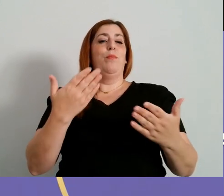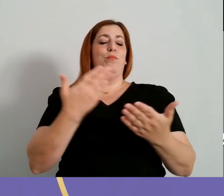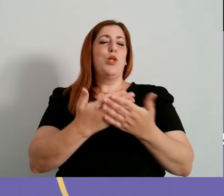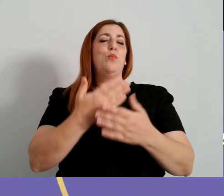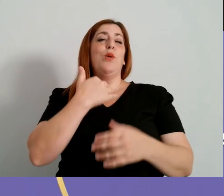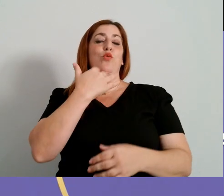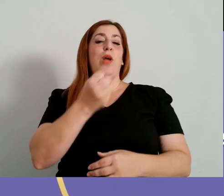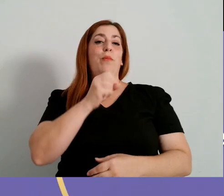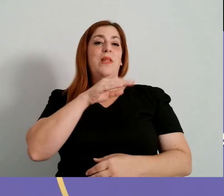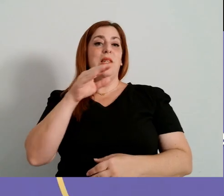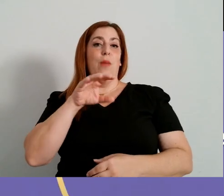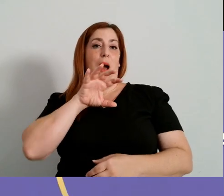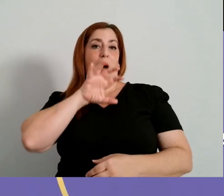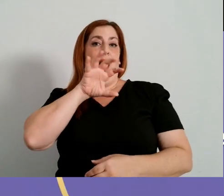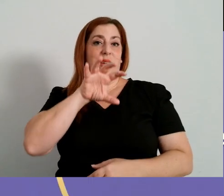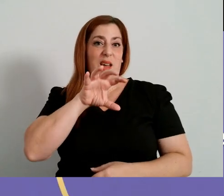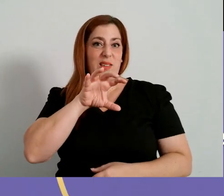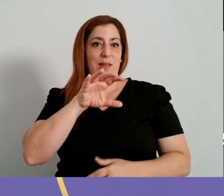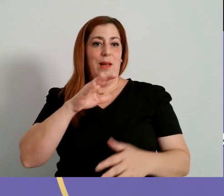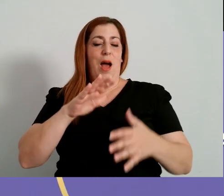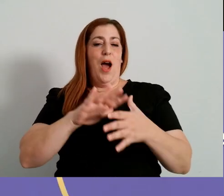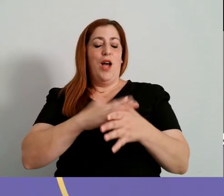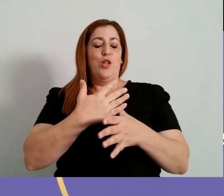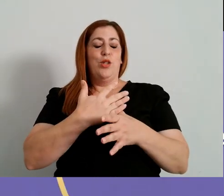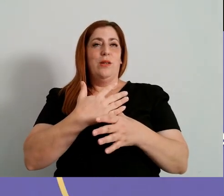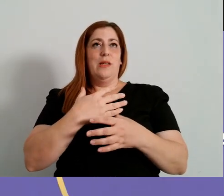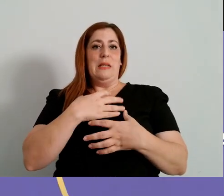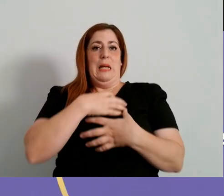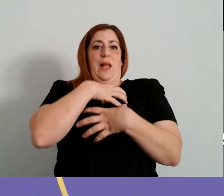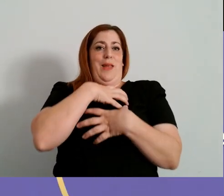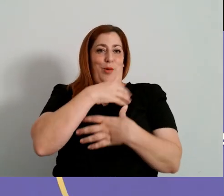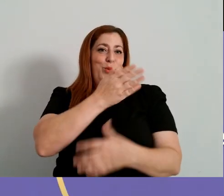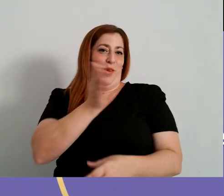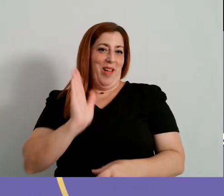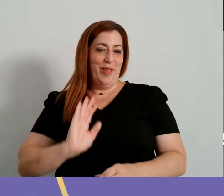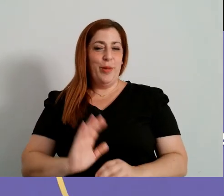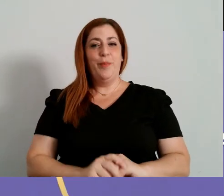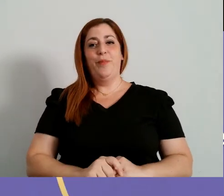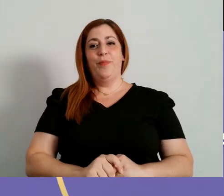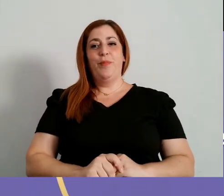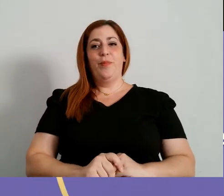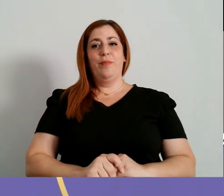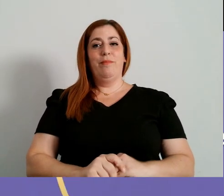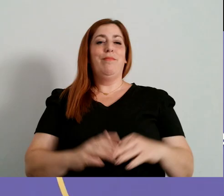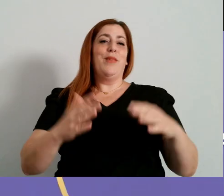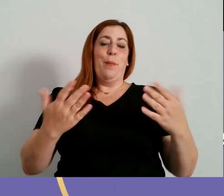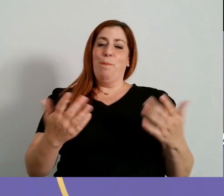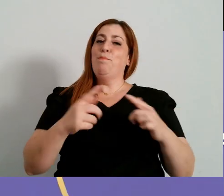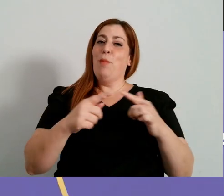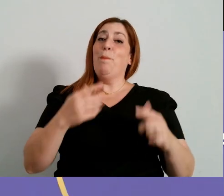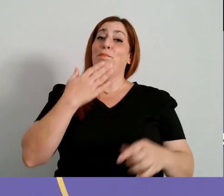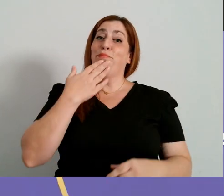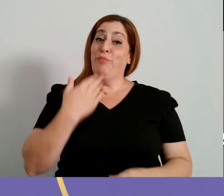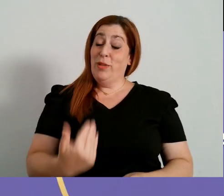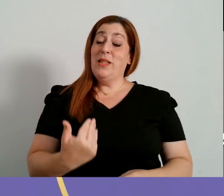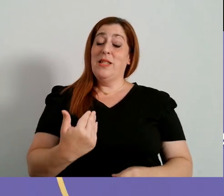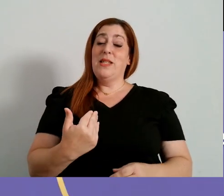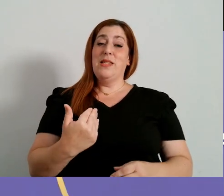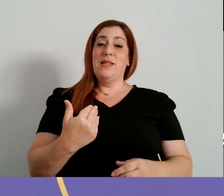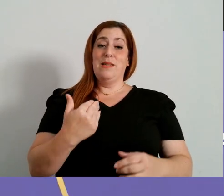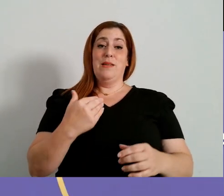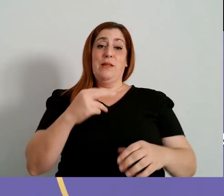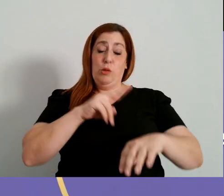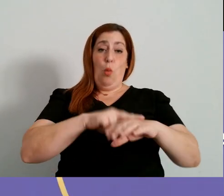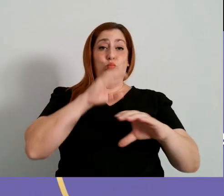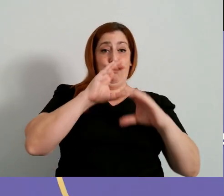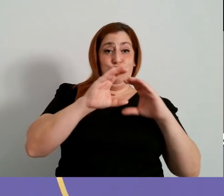So like that, we don't have people suddenly starting to talk because that can be a bit jarring. But please feel free